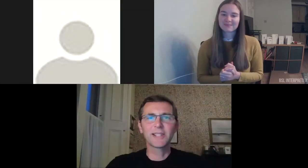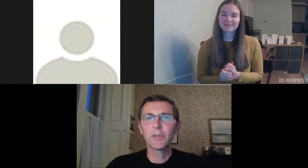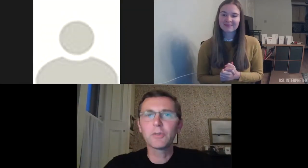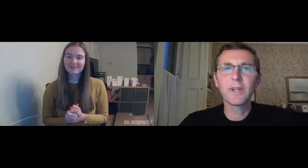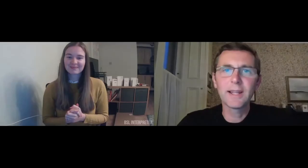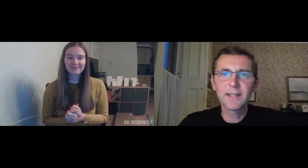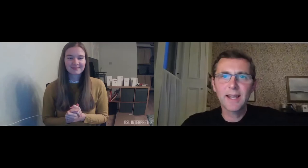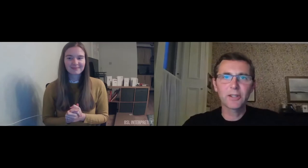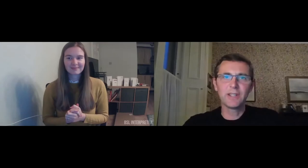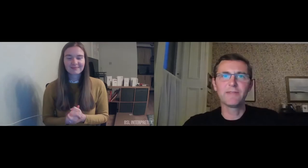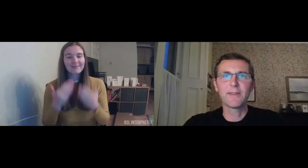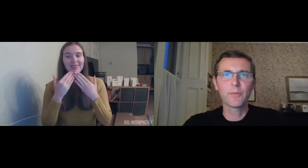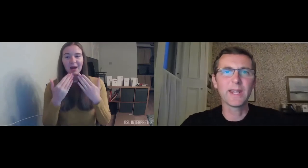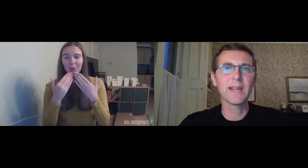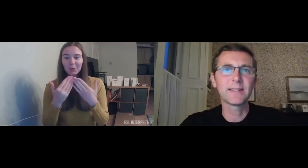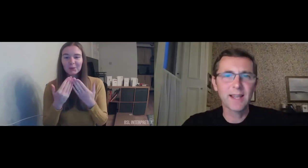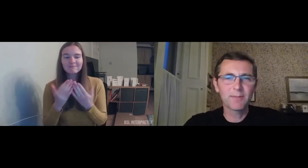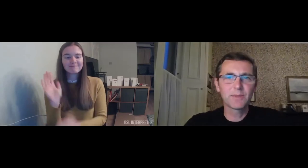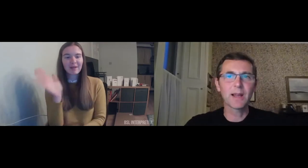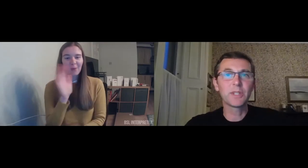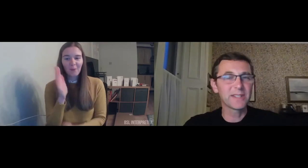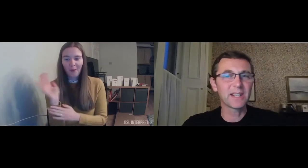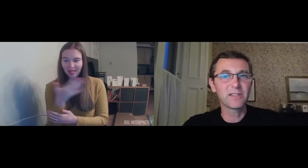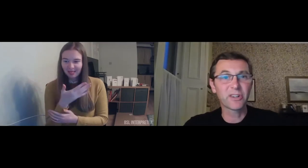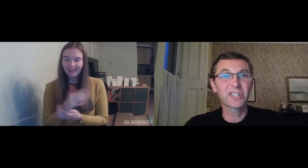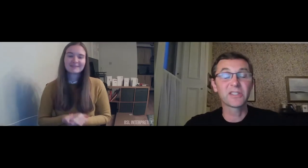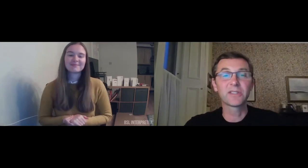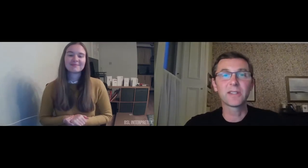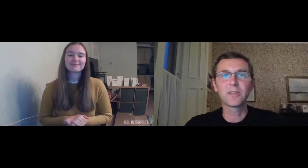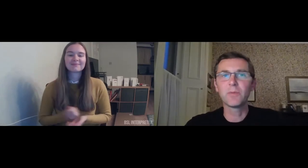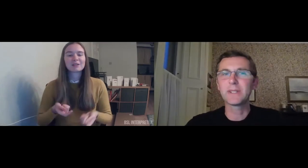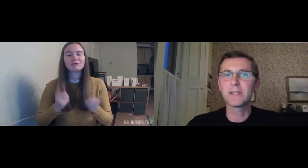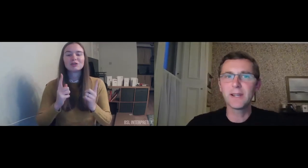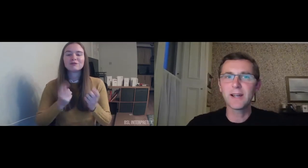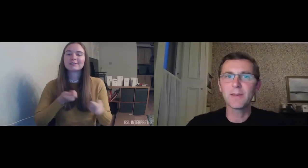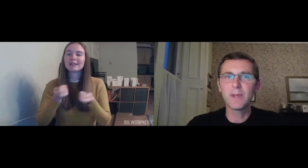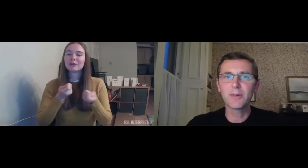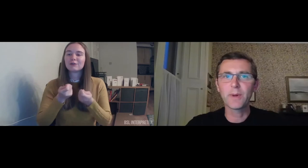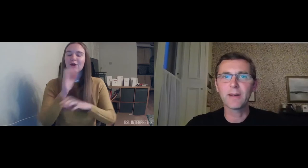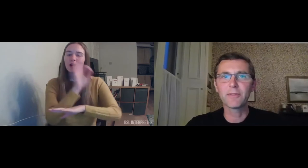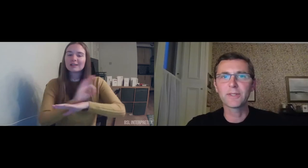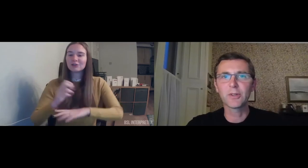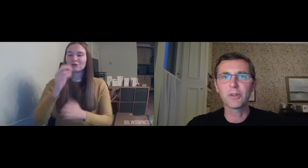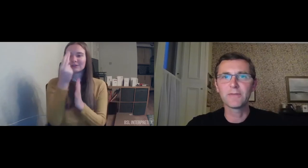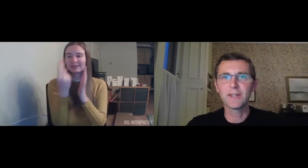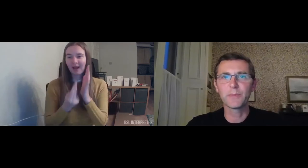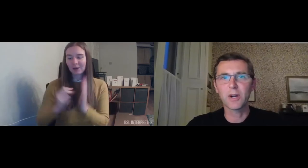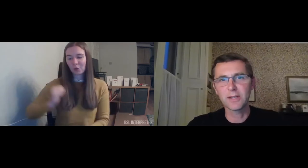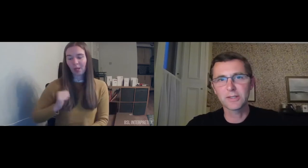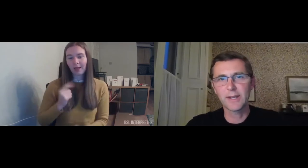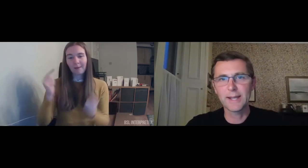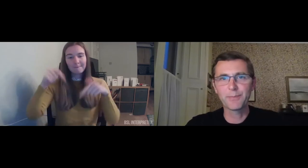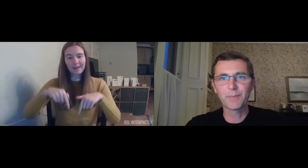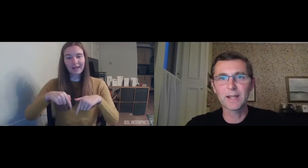Thanks Nicole and good evening everybody. Yes, I'm Chief Executive of Architecture Design Scotland, but tonight I'm here on behalf of the Scotland and Venice